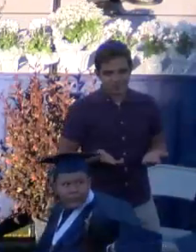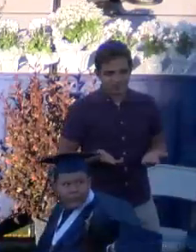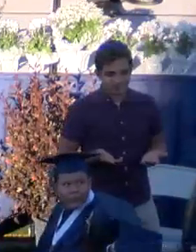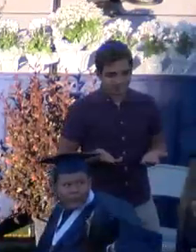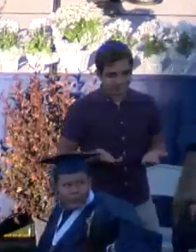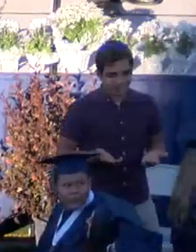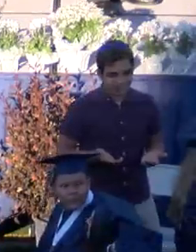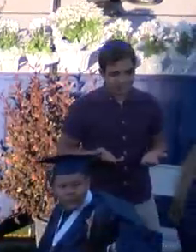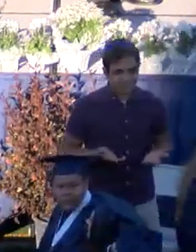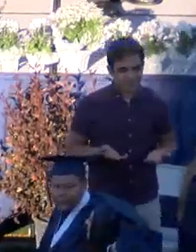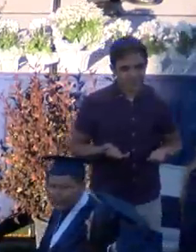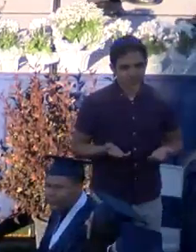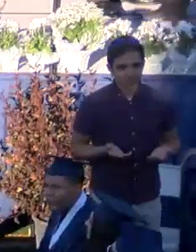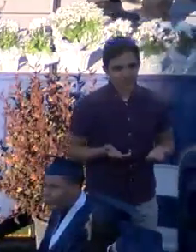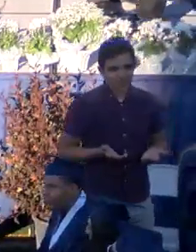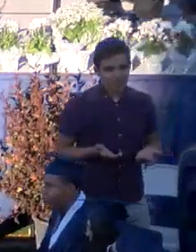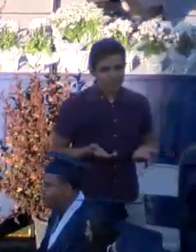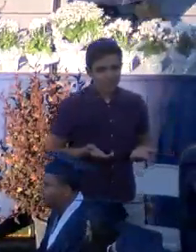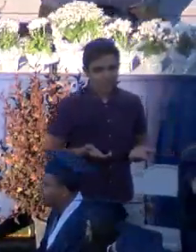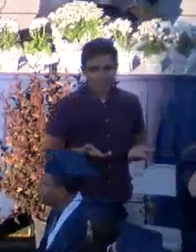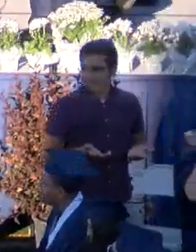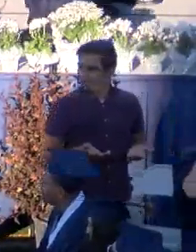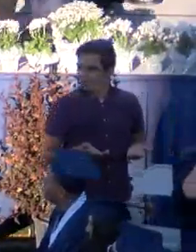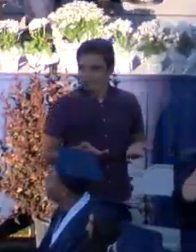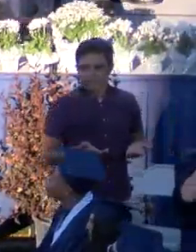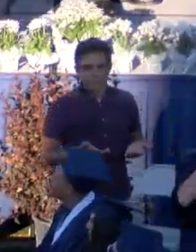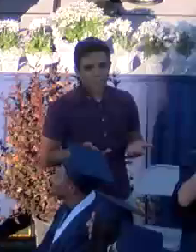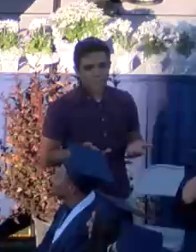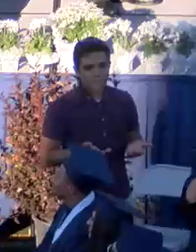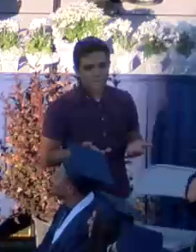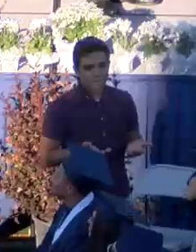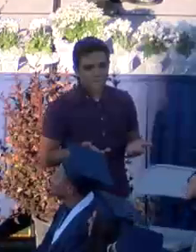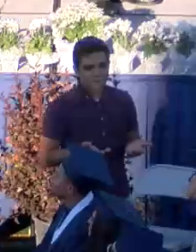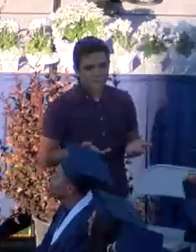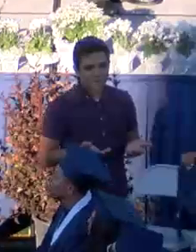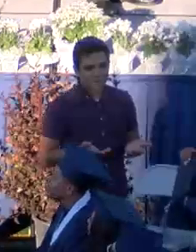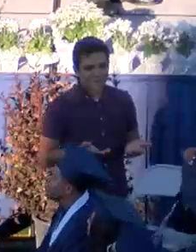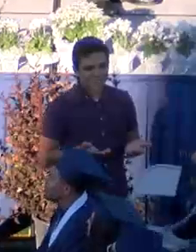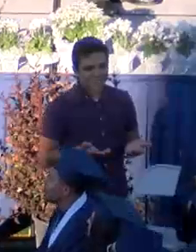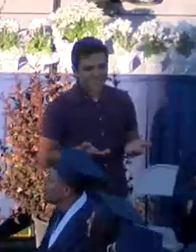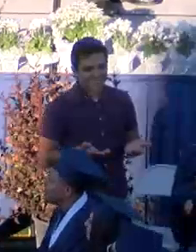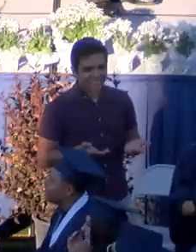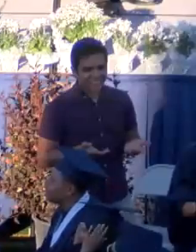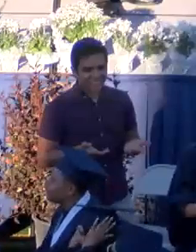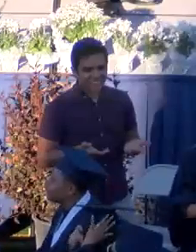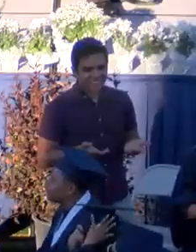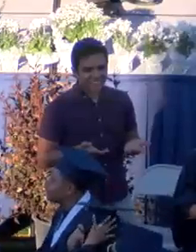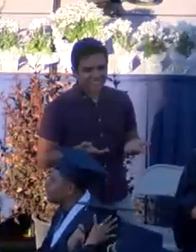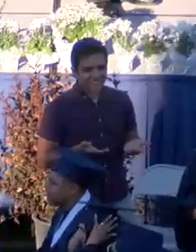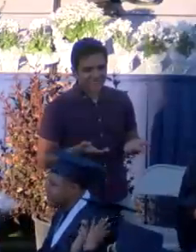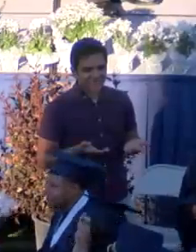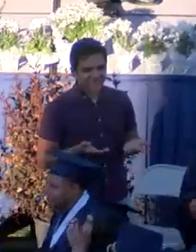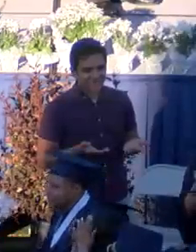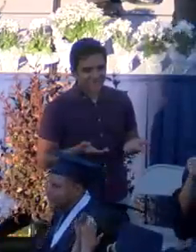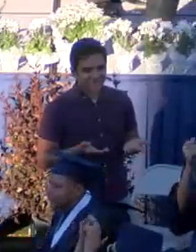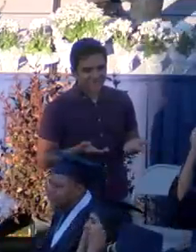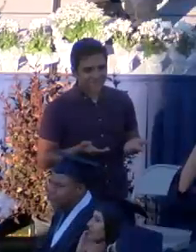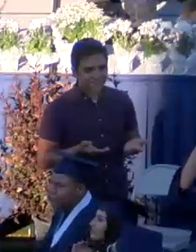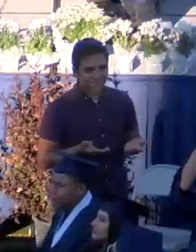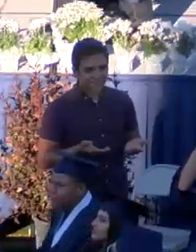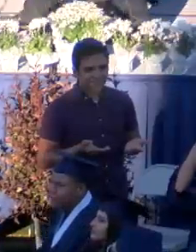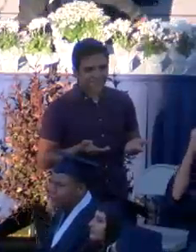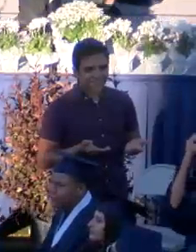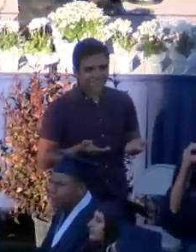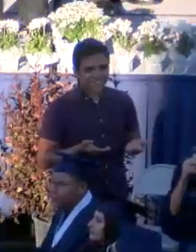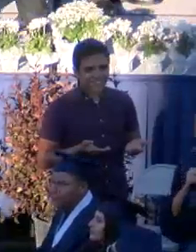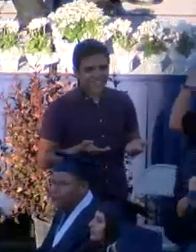Hunter Williams. Madeline Calloway. Ethan Smiley. Bailey